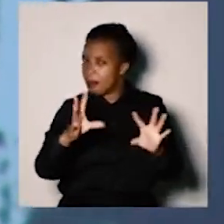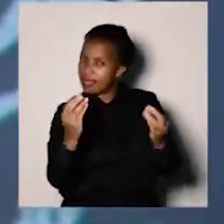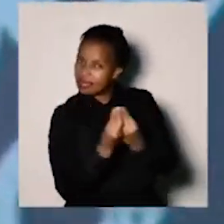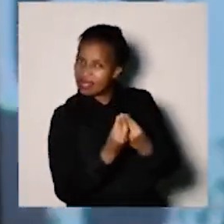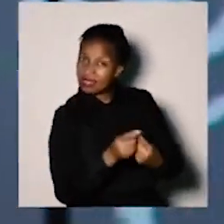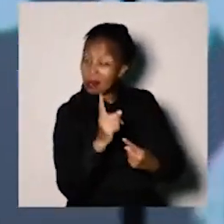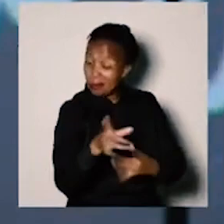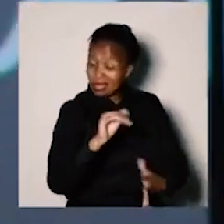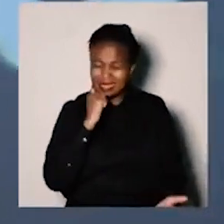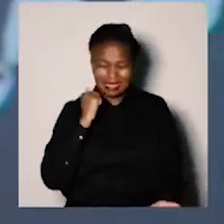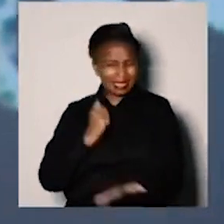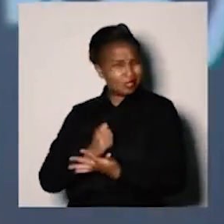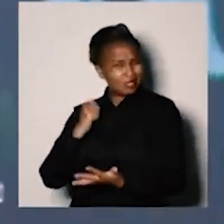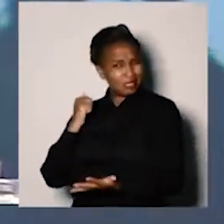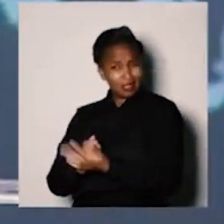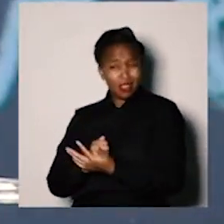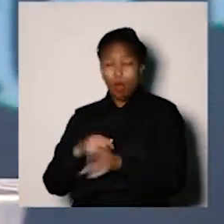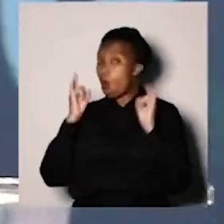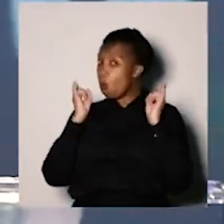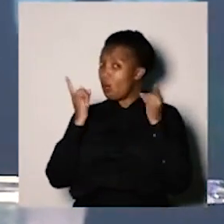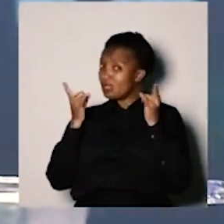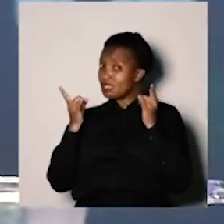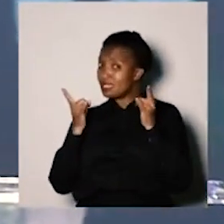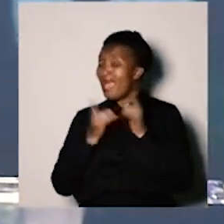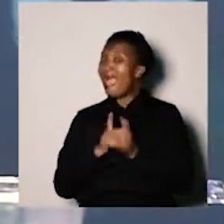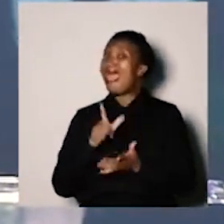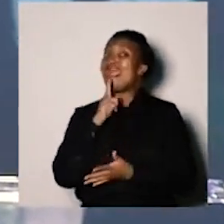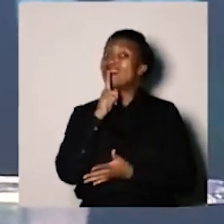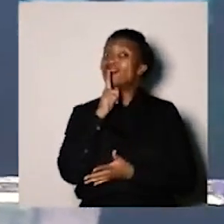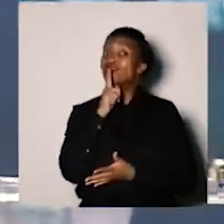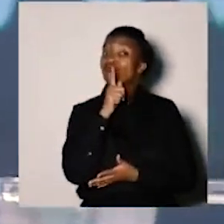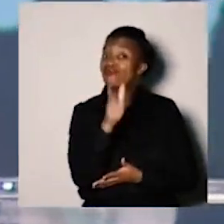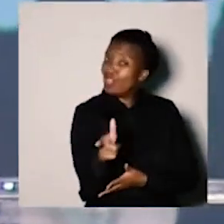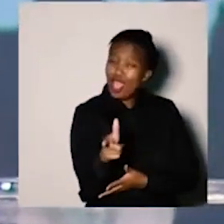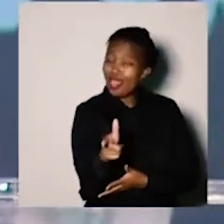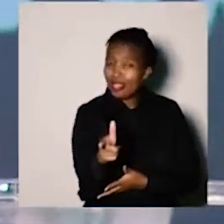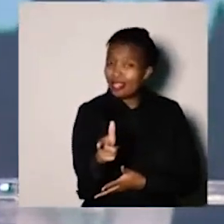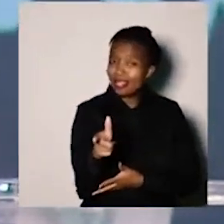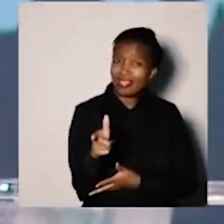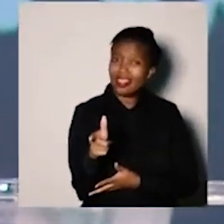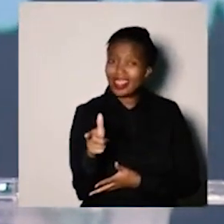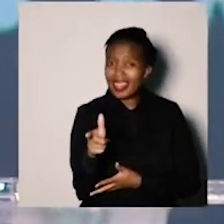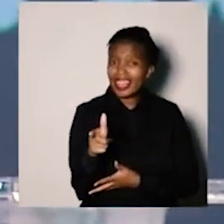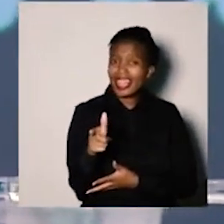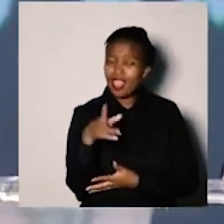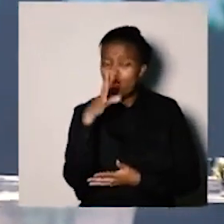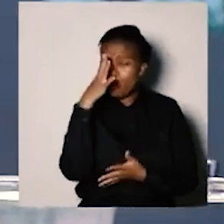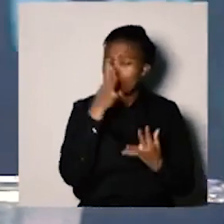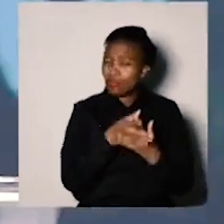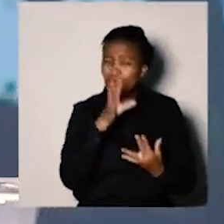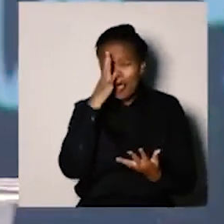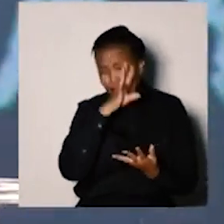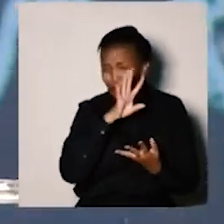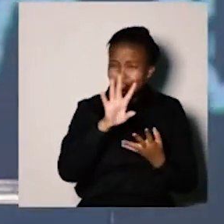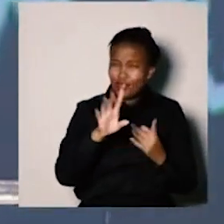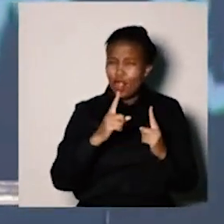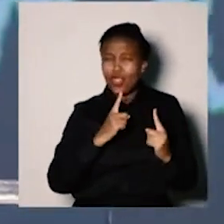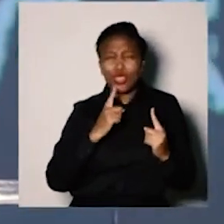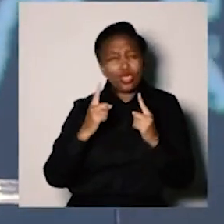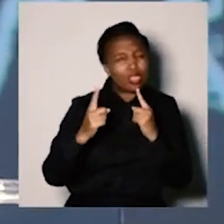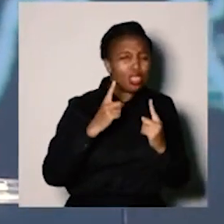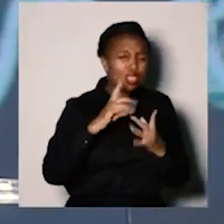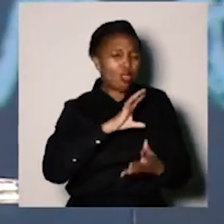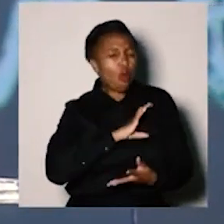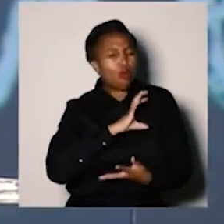But sitting there as a nine-year-old, I could tell that the way they were talking about Christ, it was